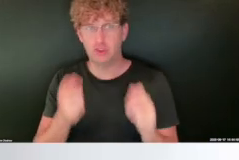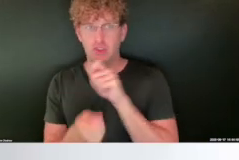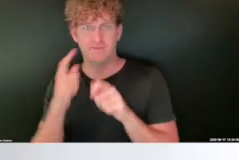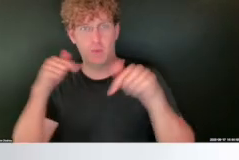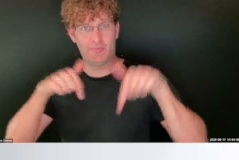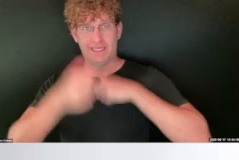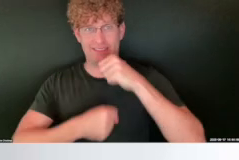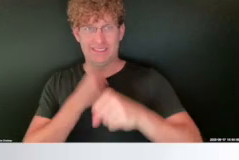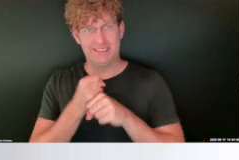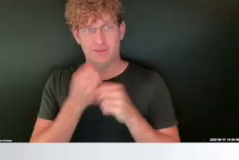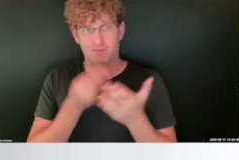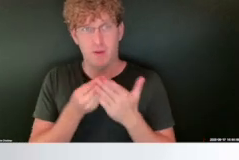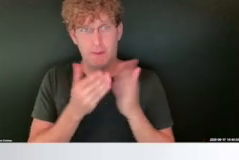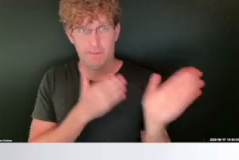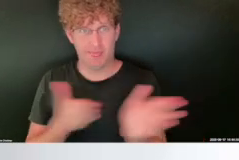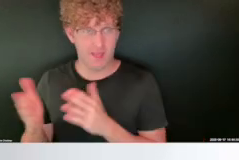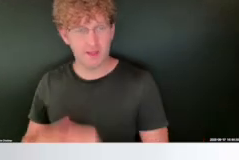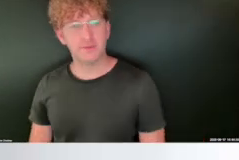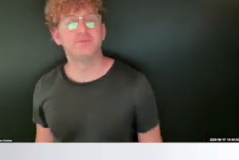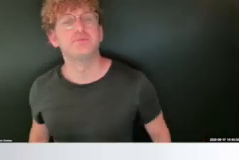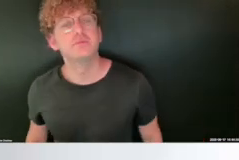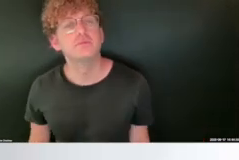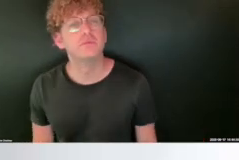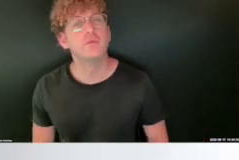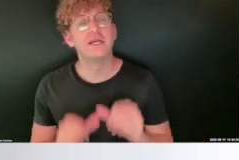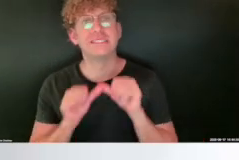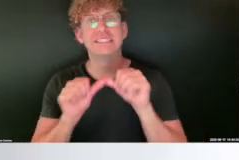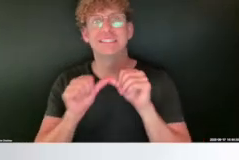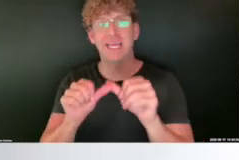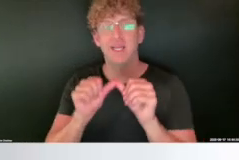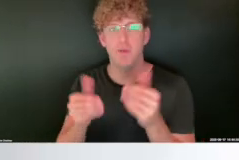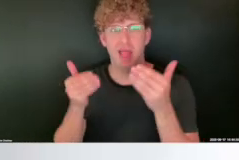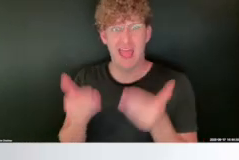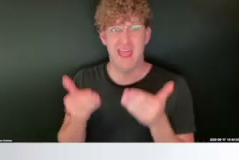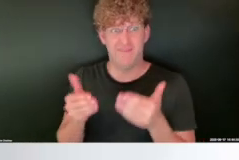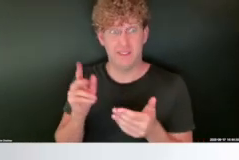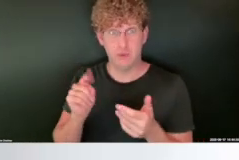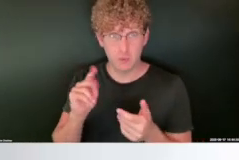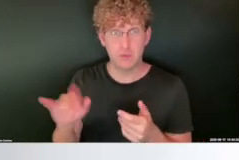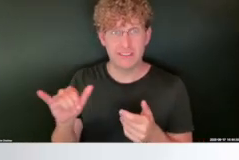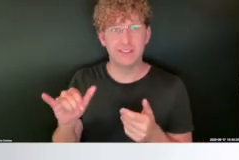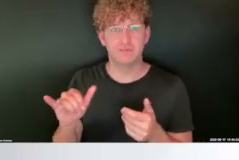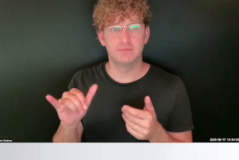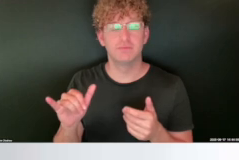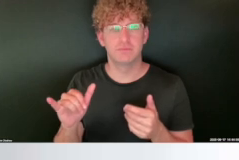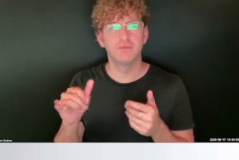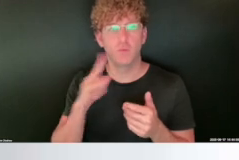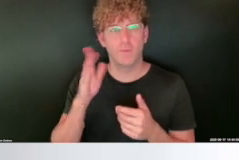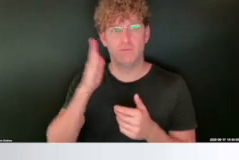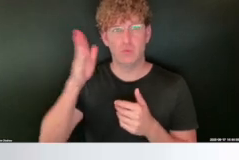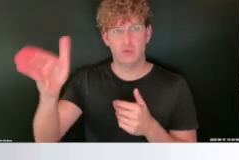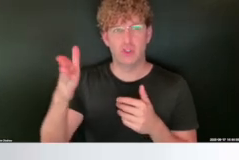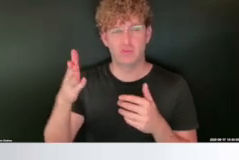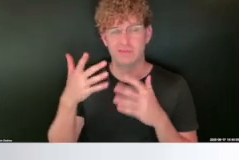The Sustainable Heavy Duty Initiatives for Future Technology, or SHIFT program, previously known as the Advanced Technology Demonstration and